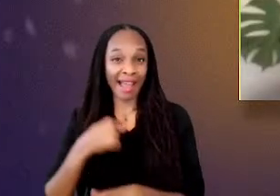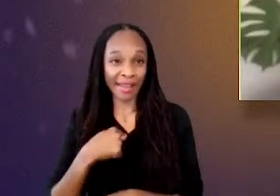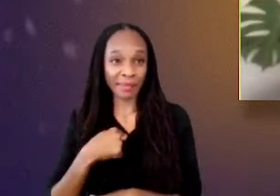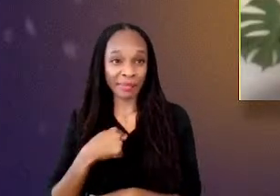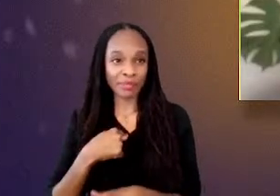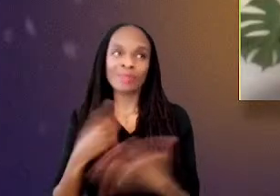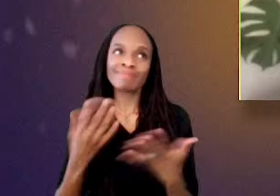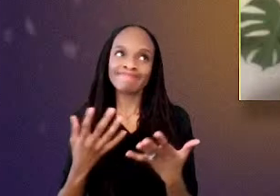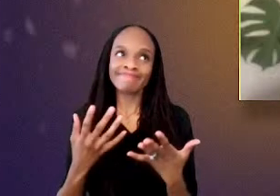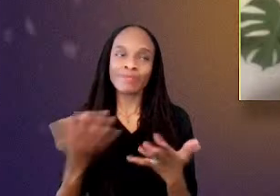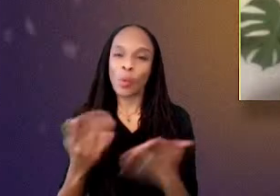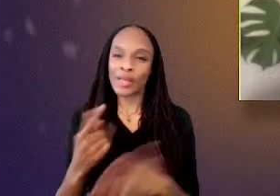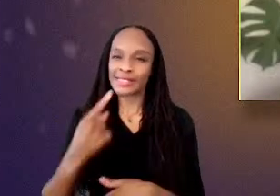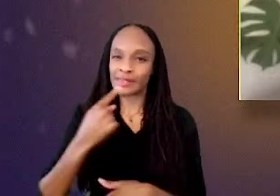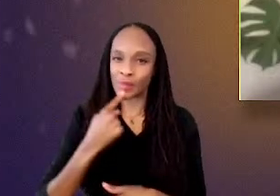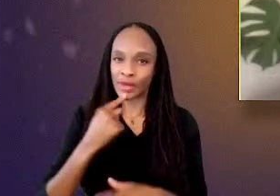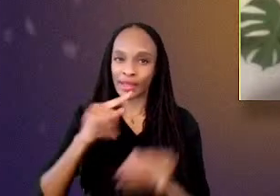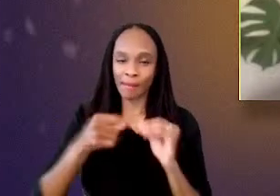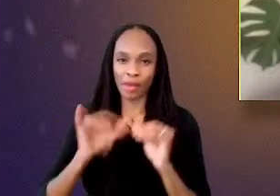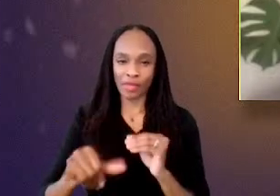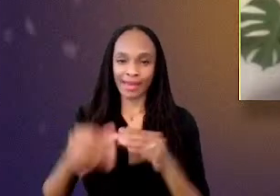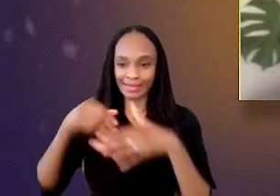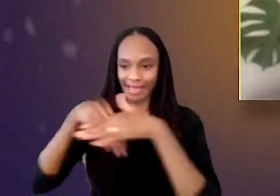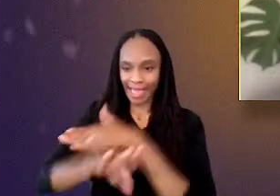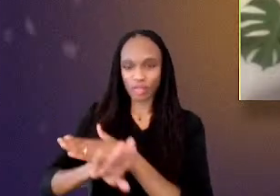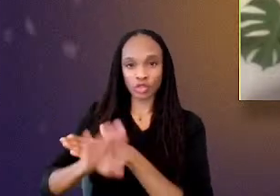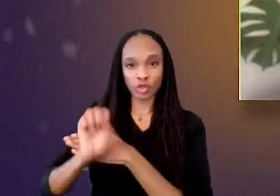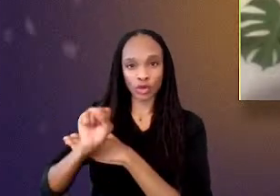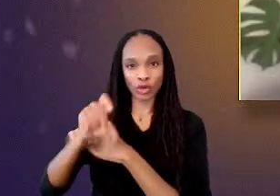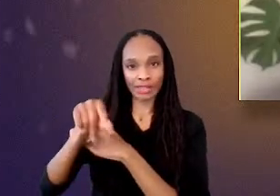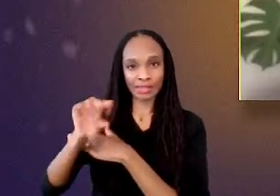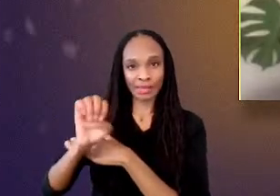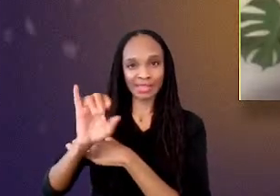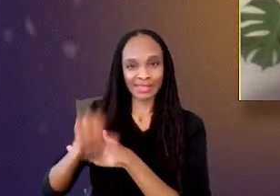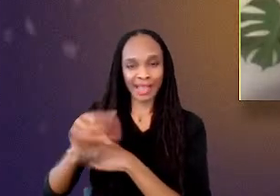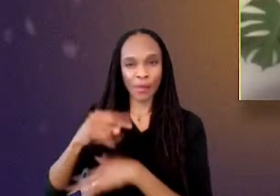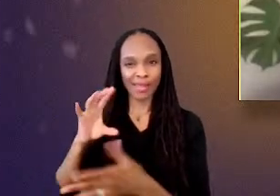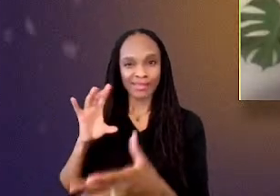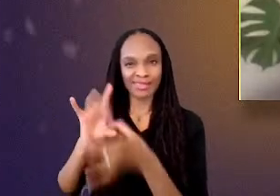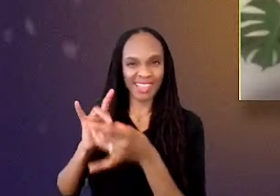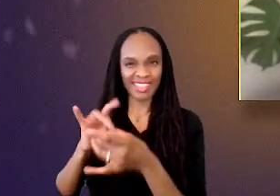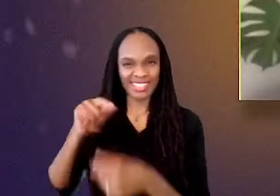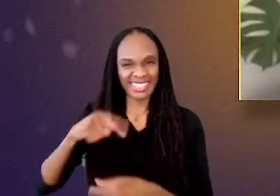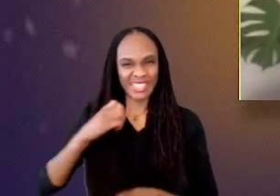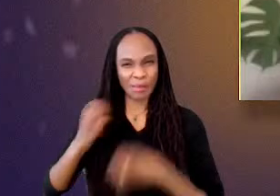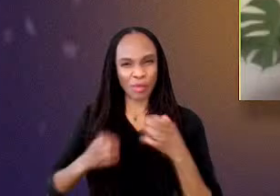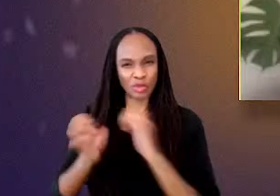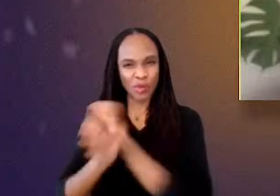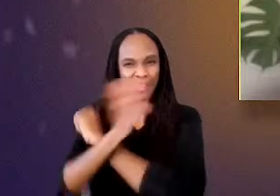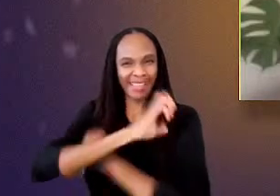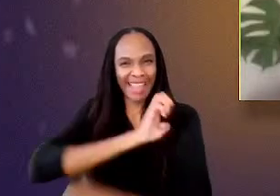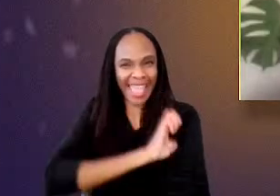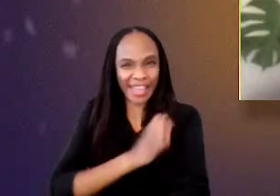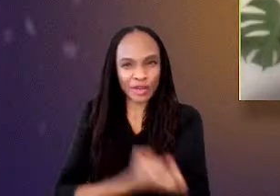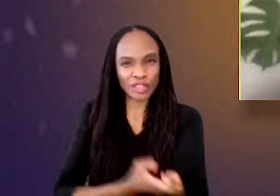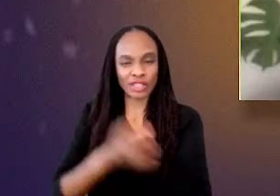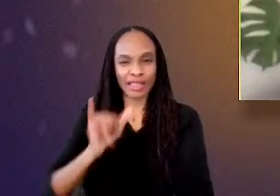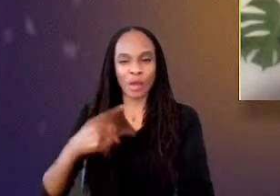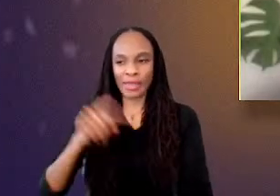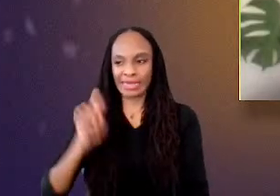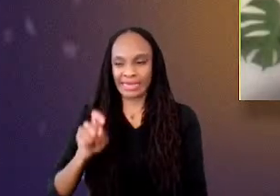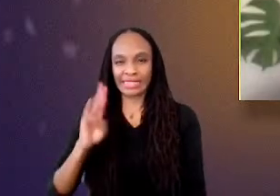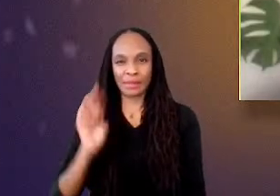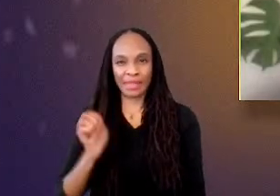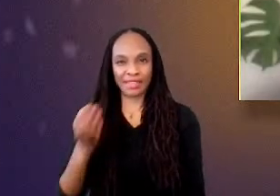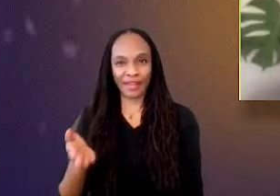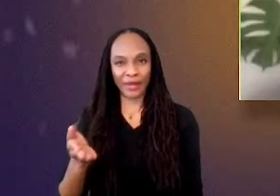what's disappointing about that is to go into spaces that are the spaces that we've kind of attached this emotional energy to of like, this is where we need to be. And to